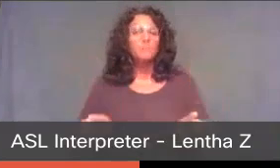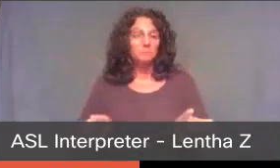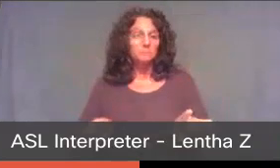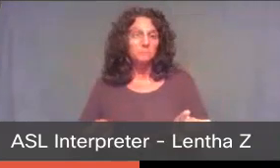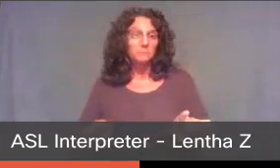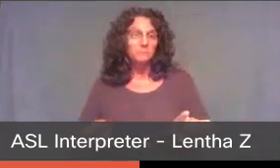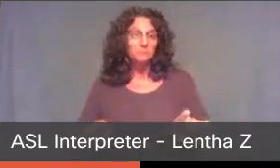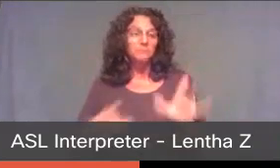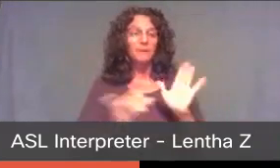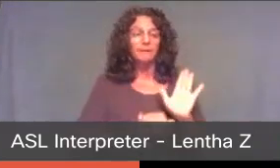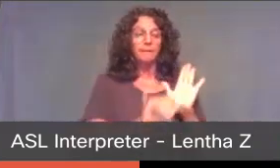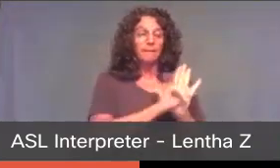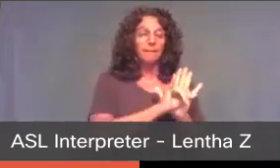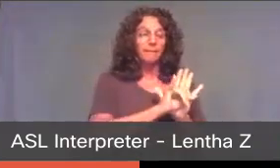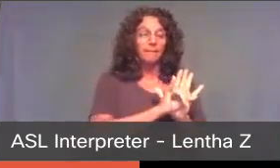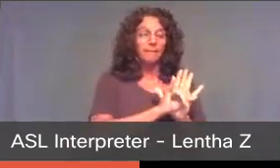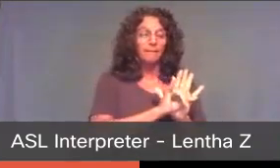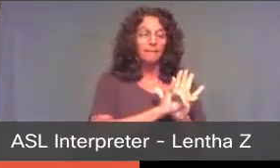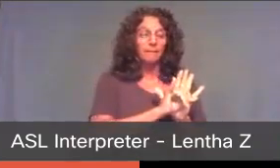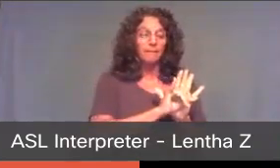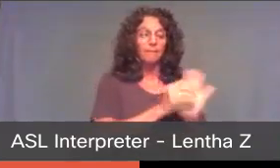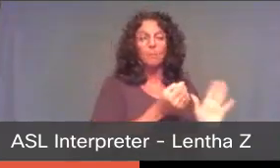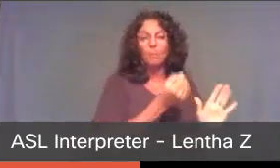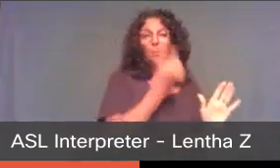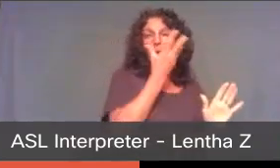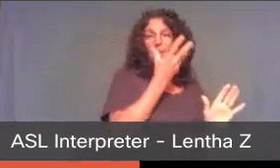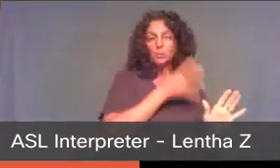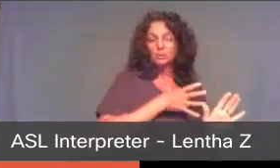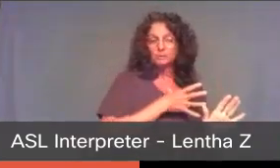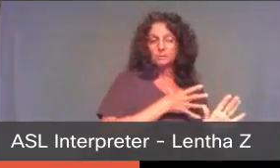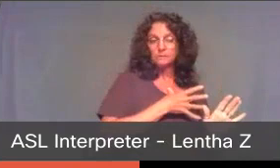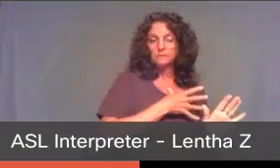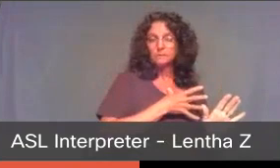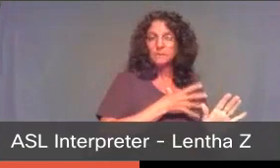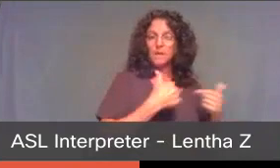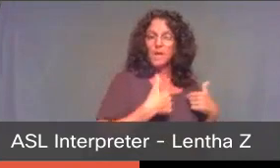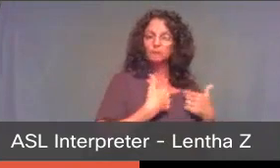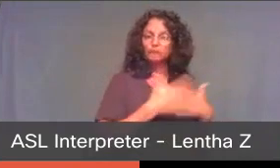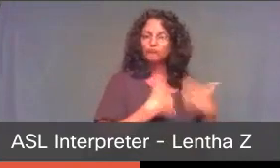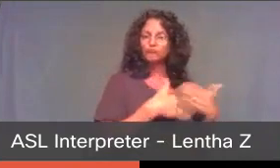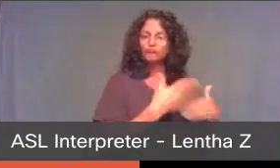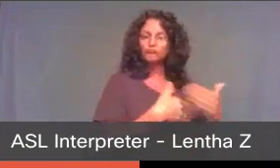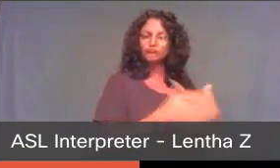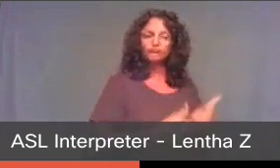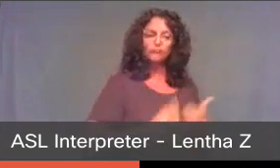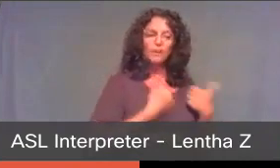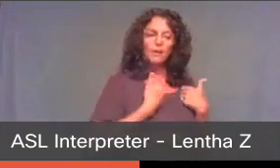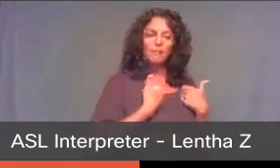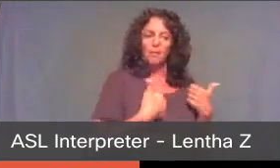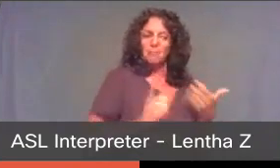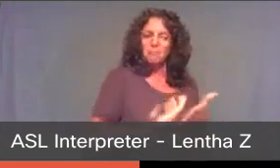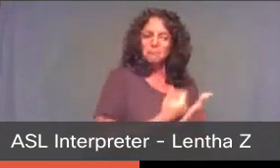have a different identity that's privileged, as a white person, I go through life thinking, I've earned all these